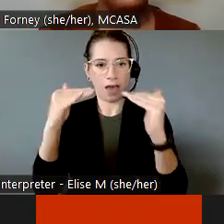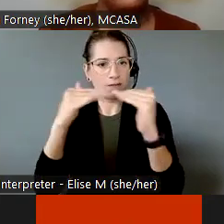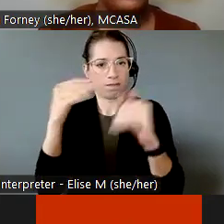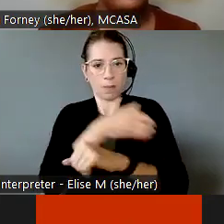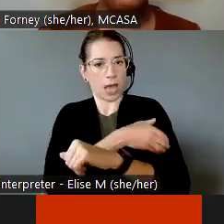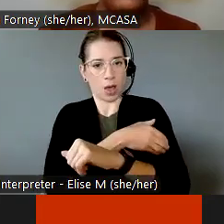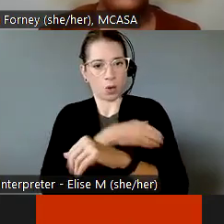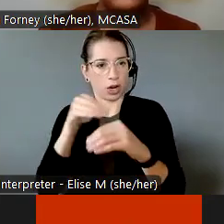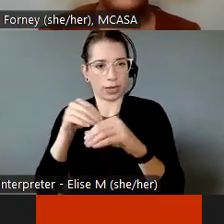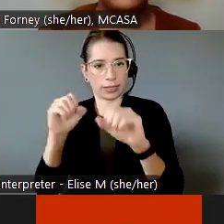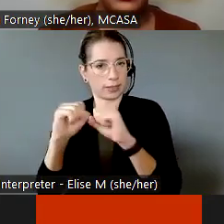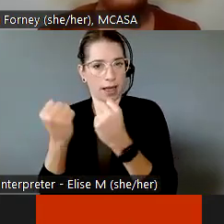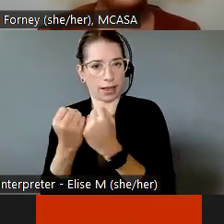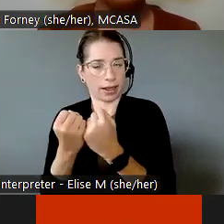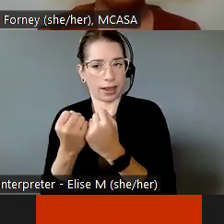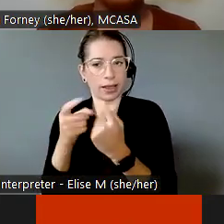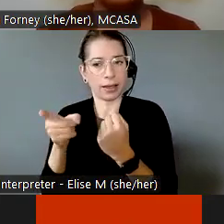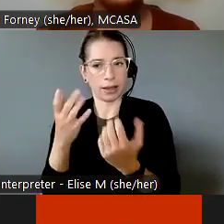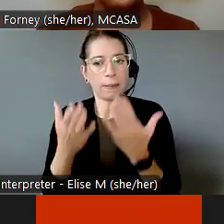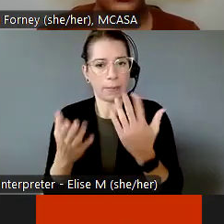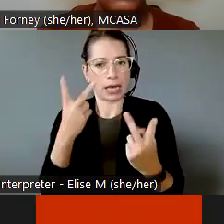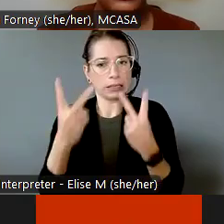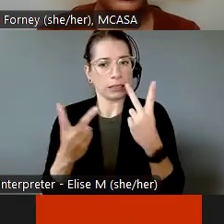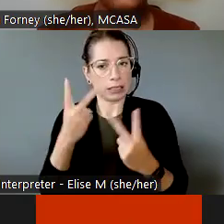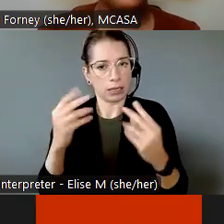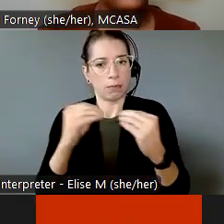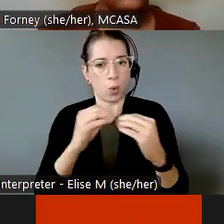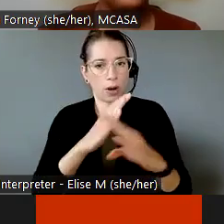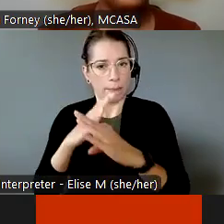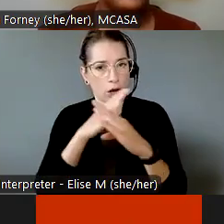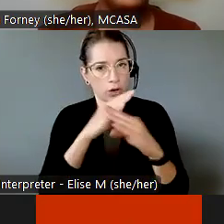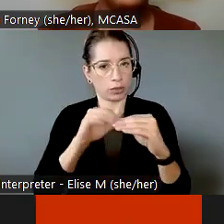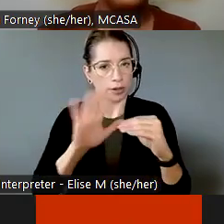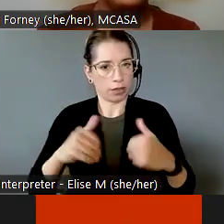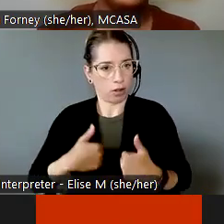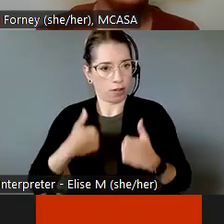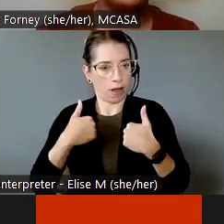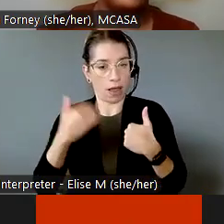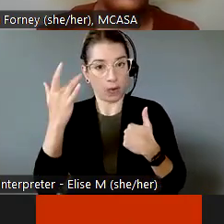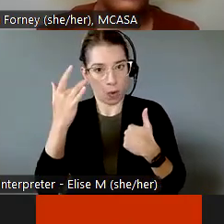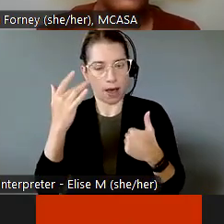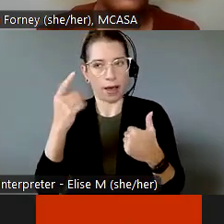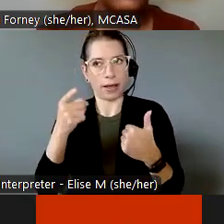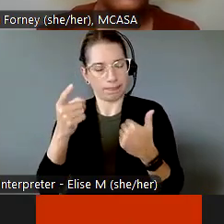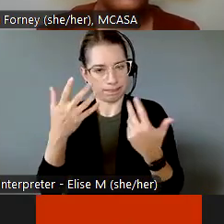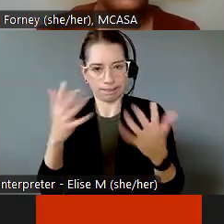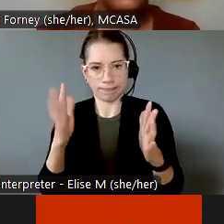society and may face a lot of barriers throughout life solely because of these identities.